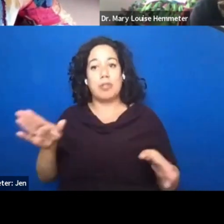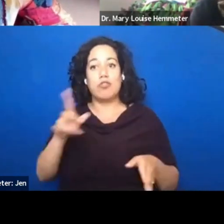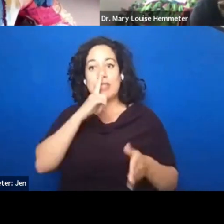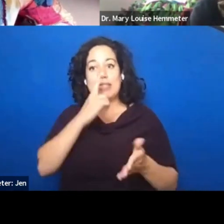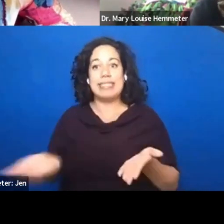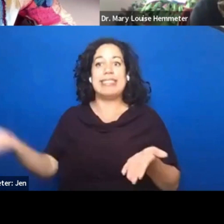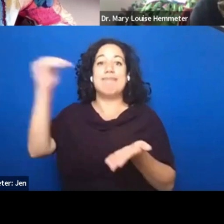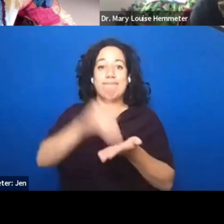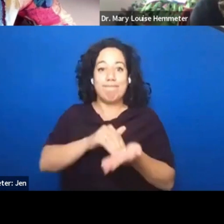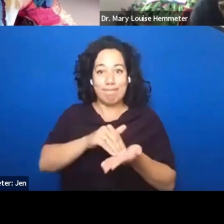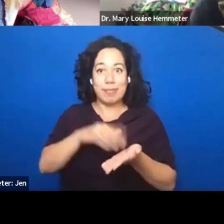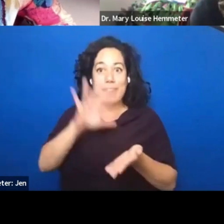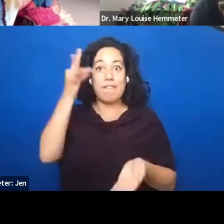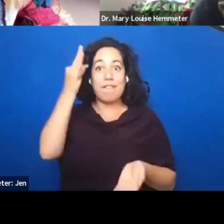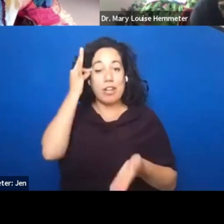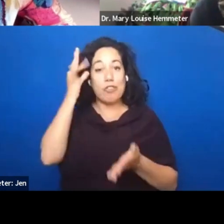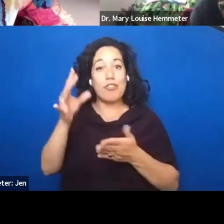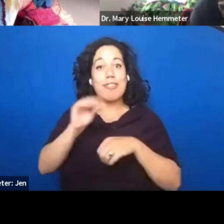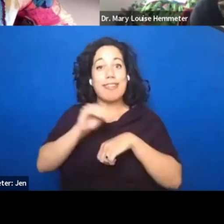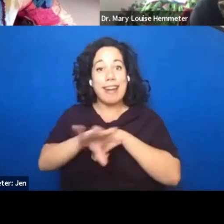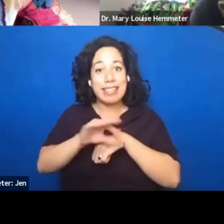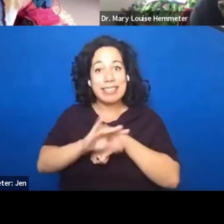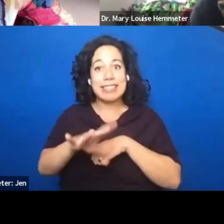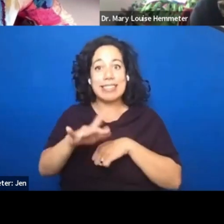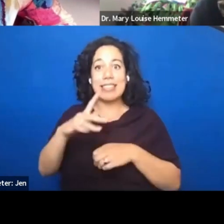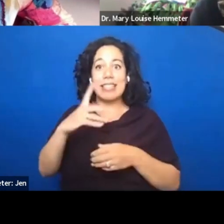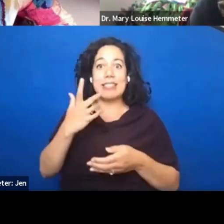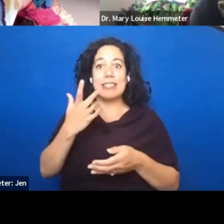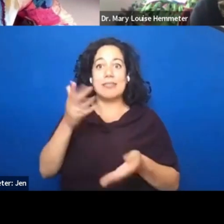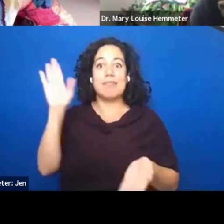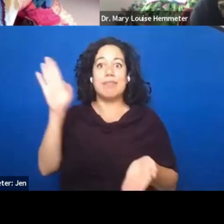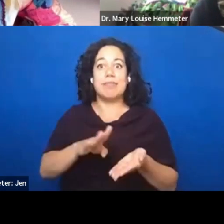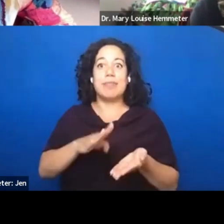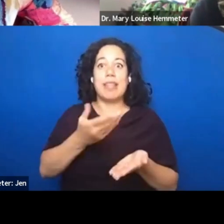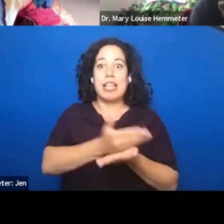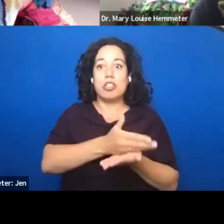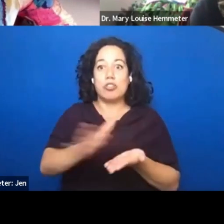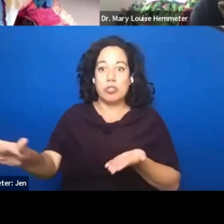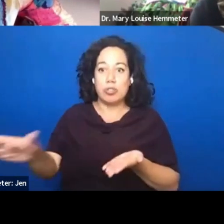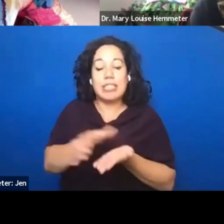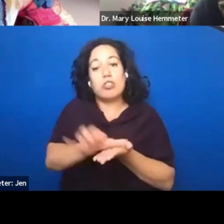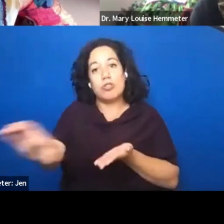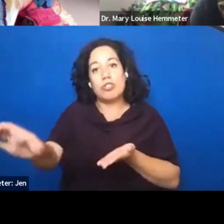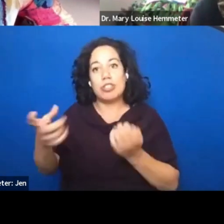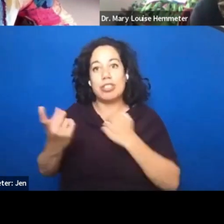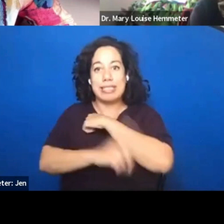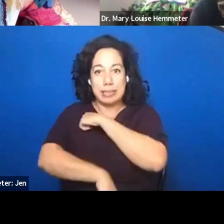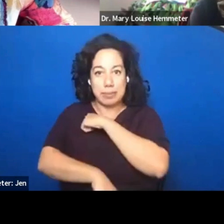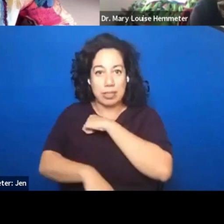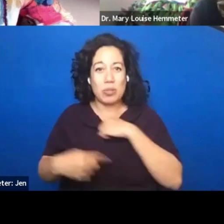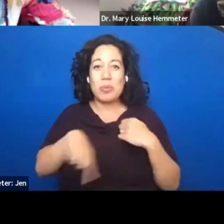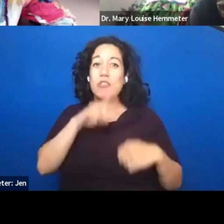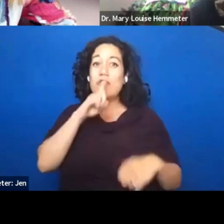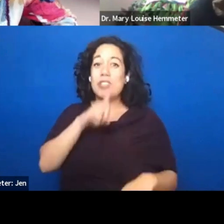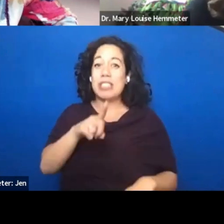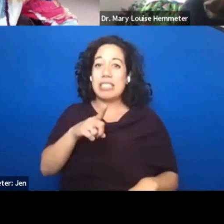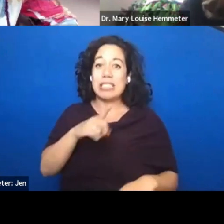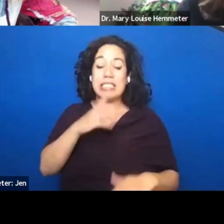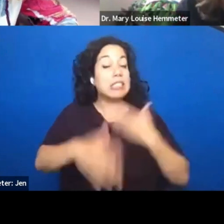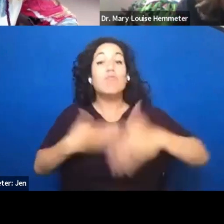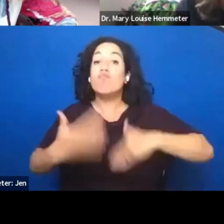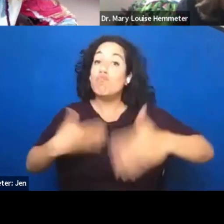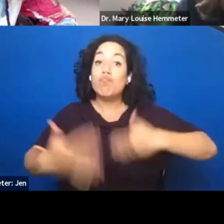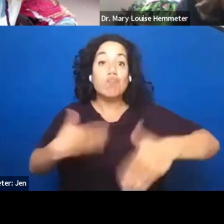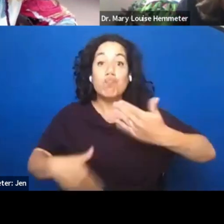reinstate the federal guidance that discourages the use of exclusionary discipline. We were on such a roll. Not only did we